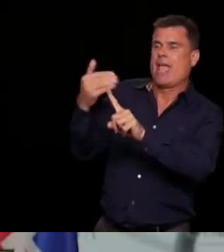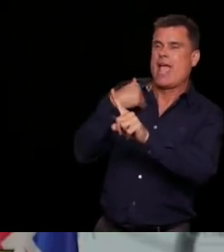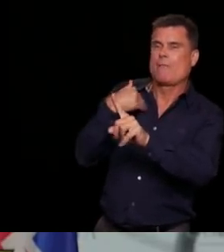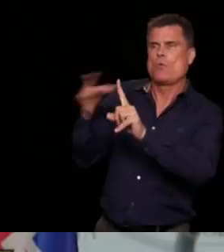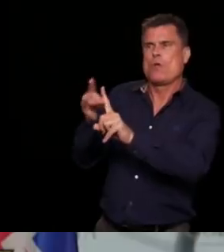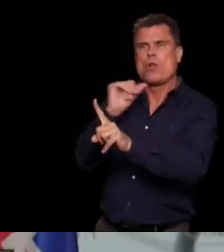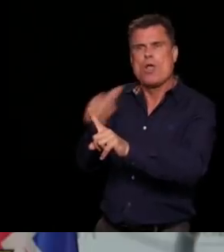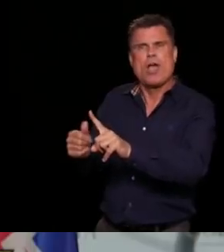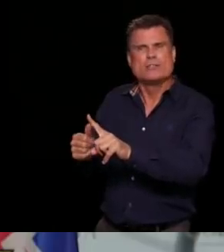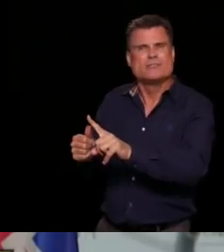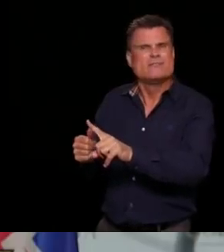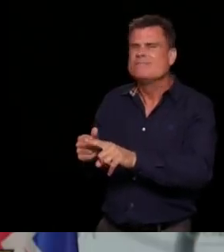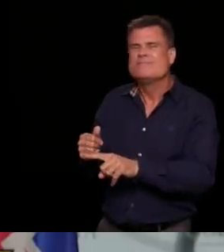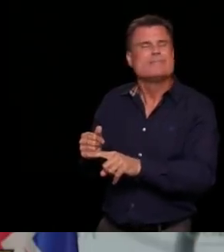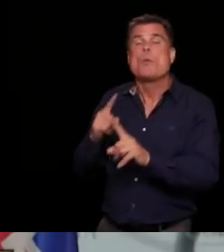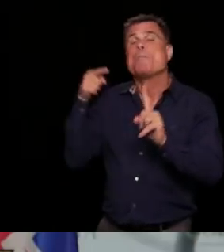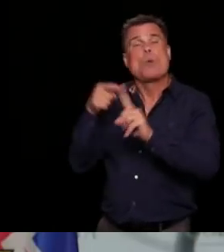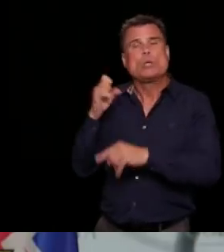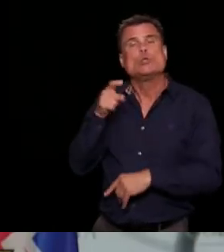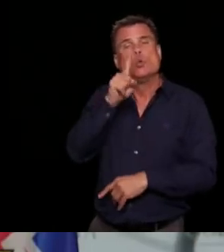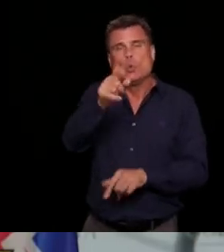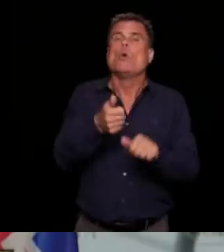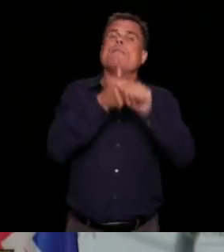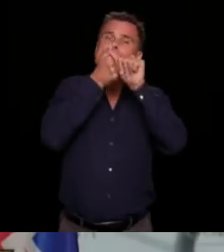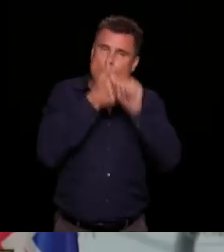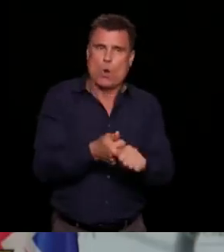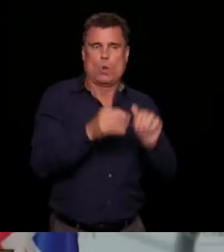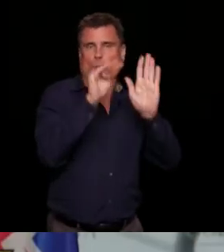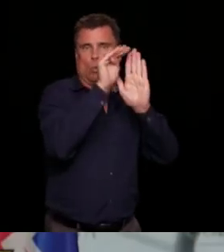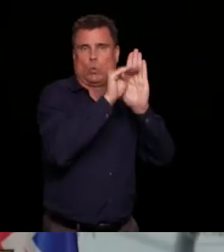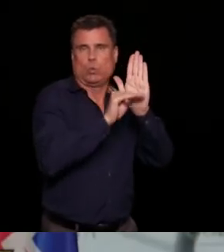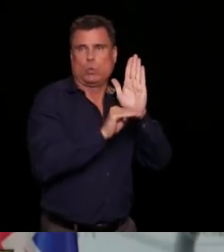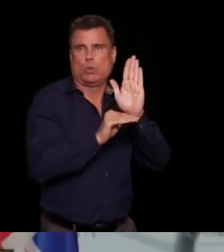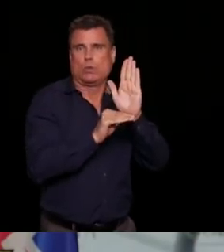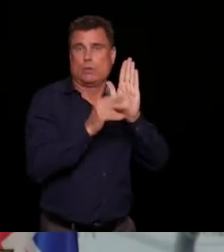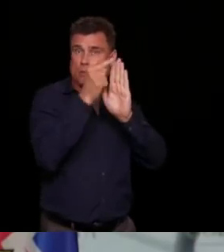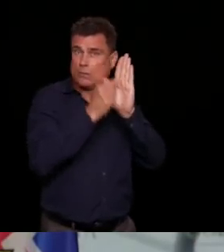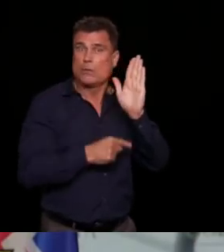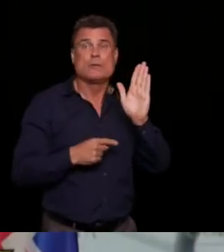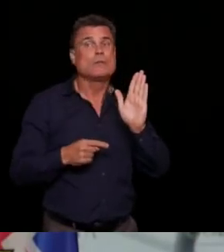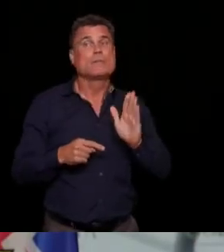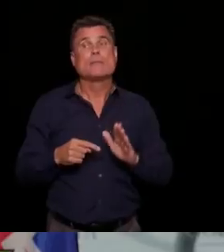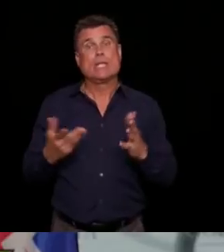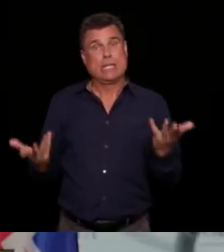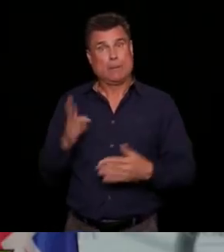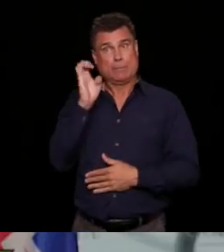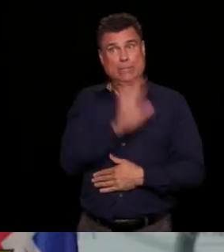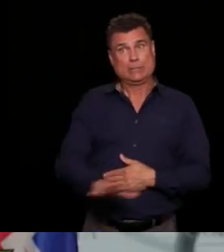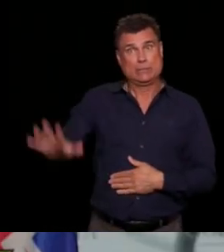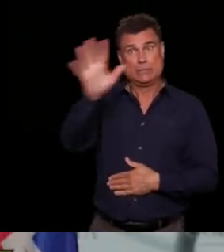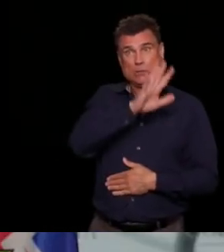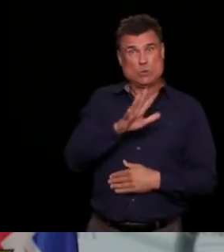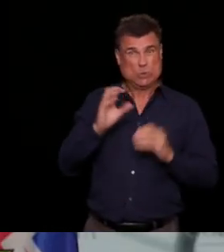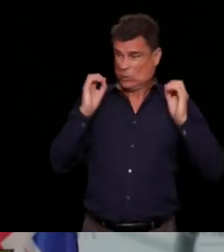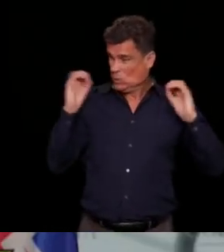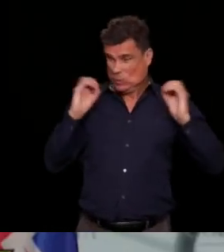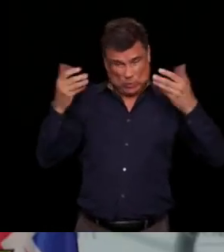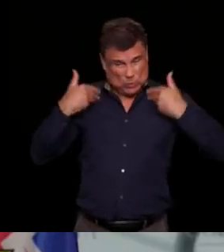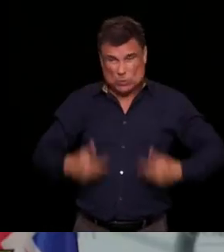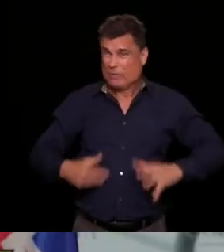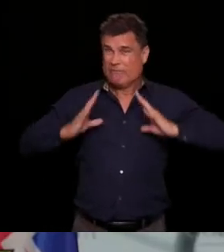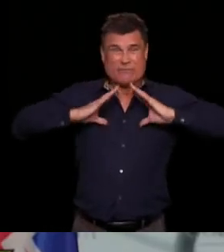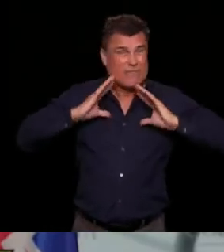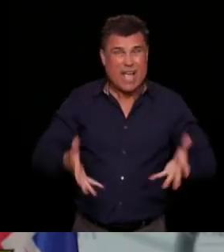or testing of asymptomatic individuals is not something that we recommend in British Columbia as an effective way of controlling